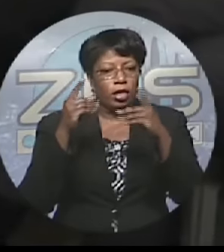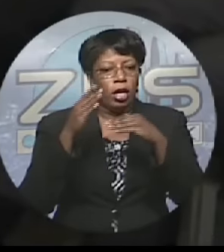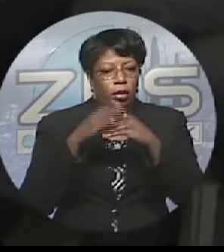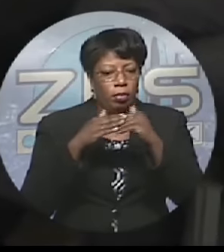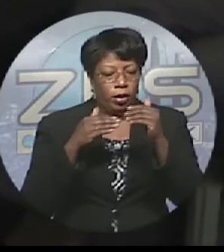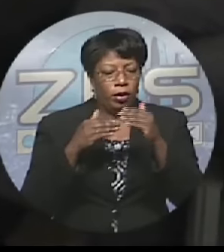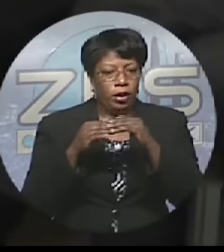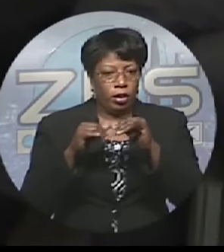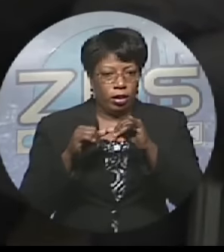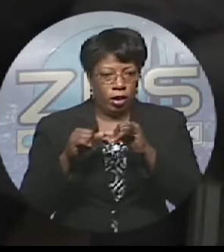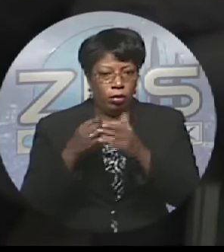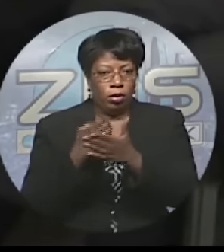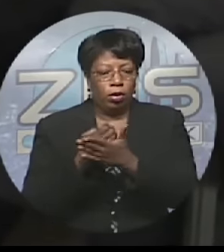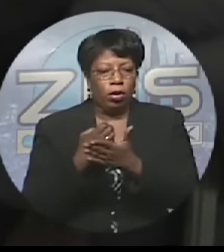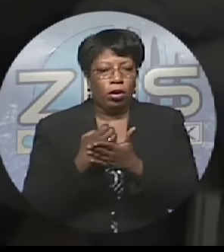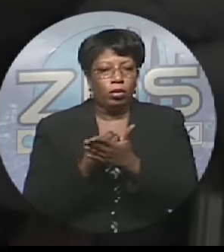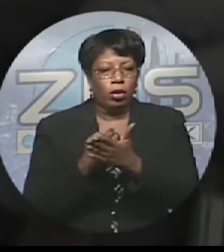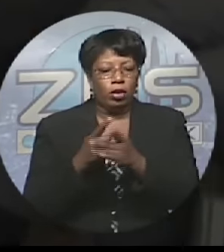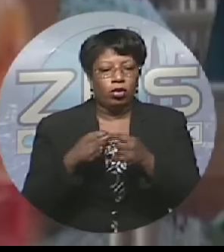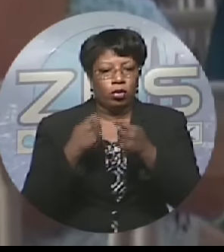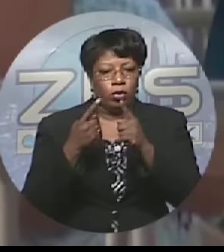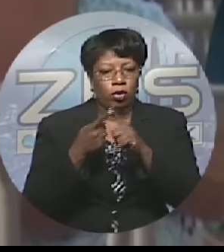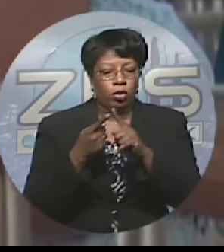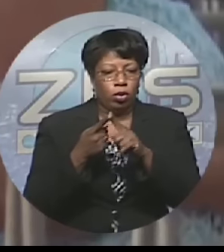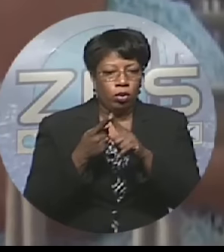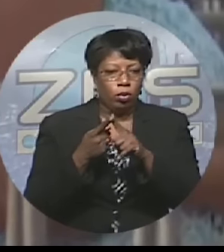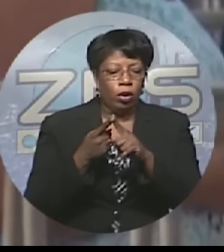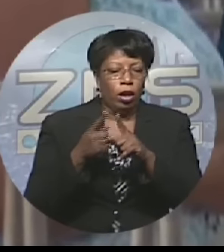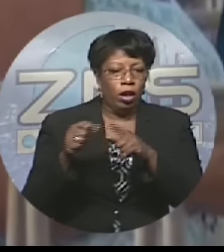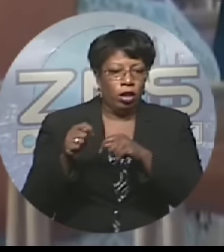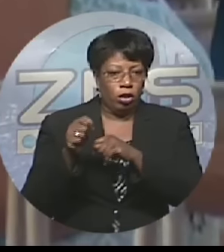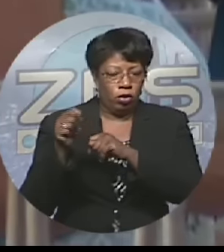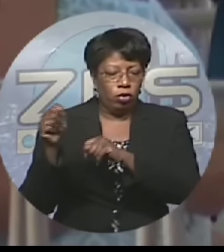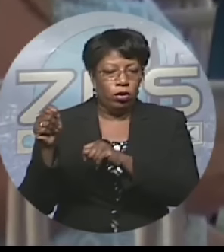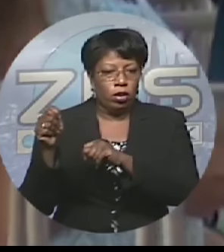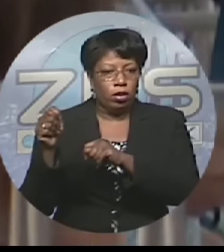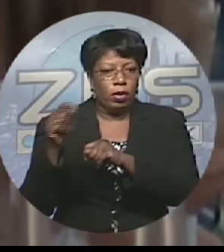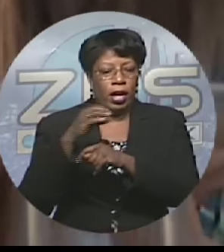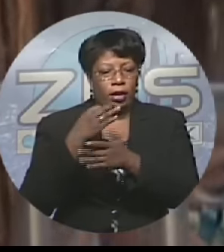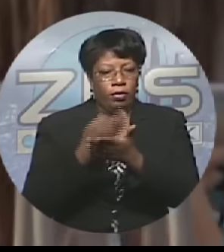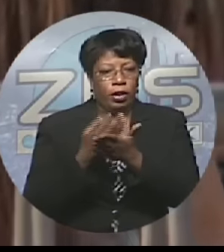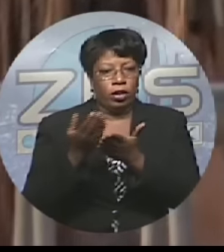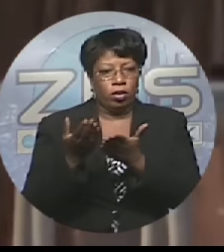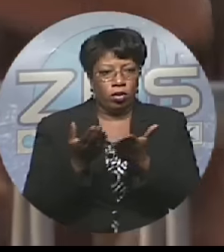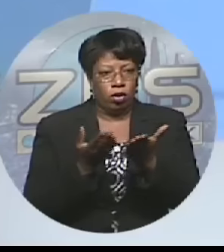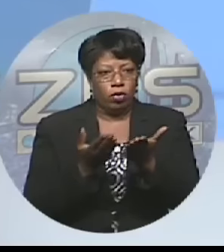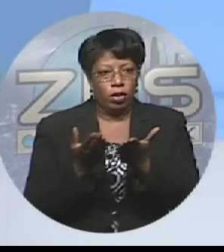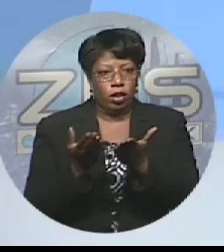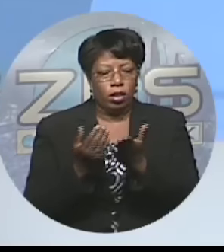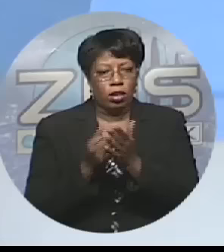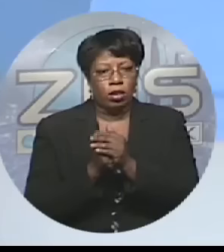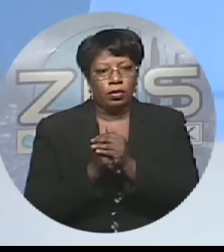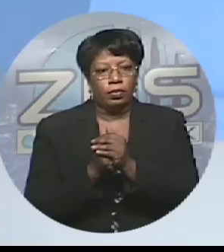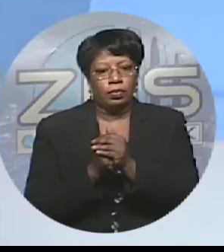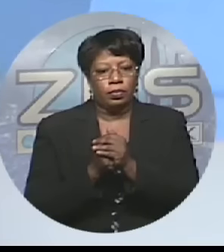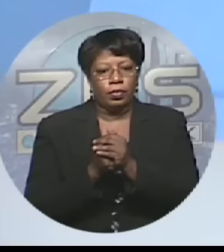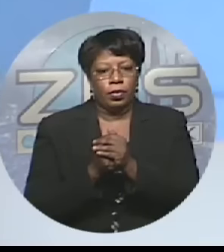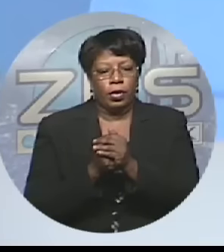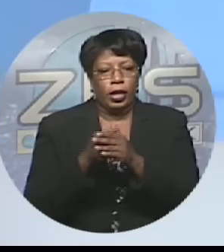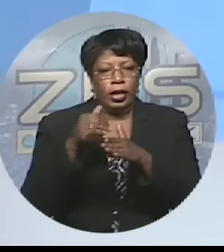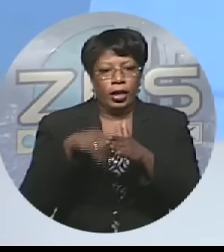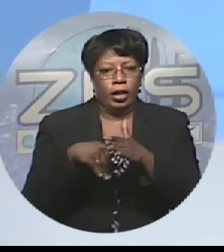stable economy is attributed to twin economic pillars of tourism and financial services. In the